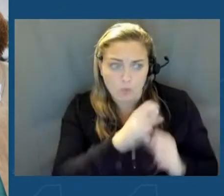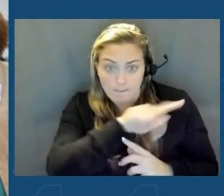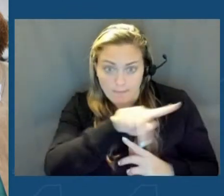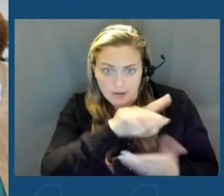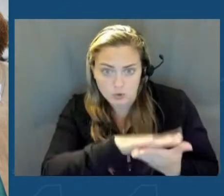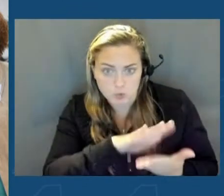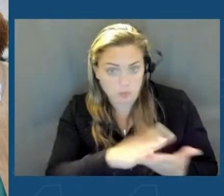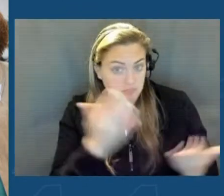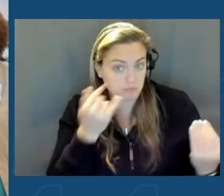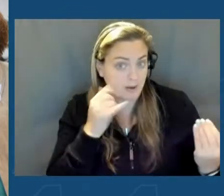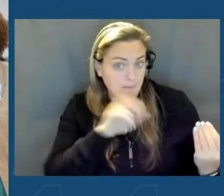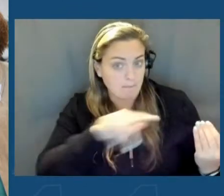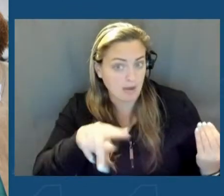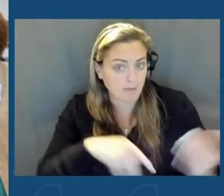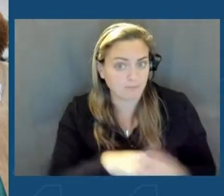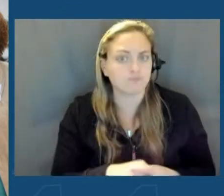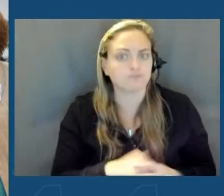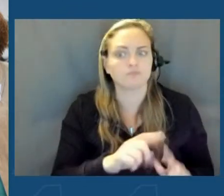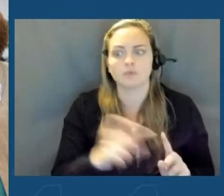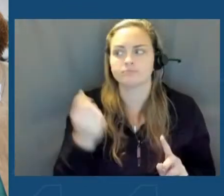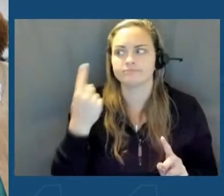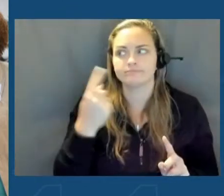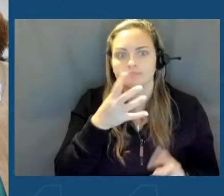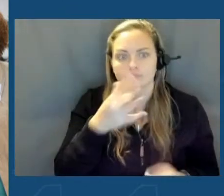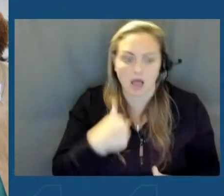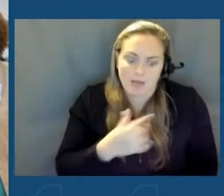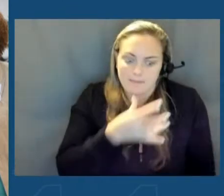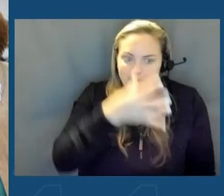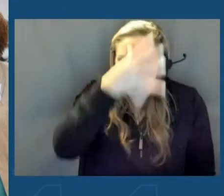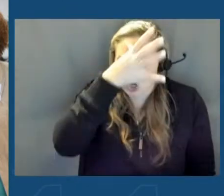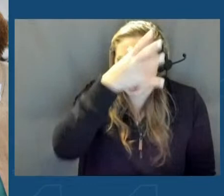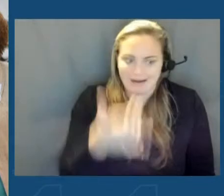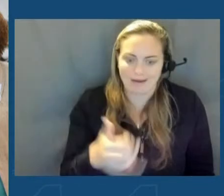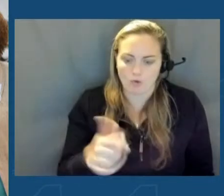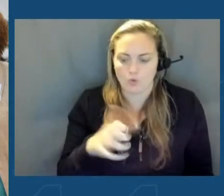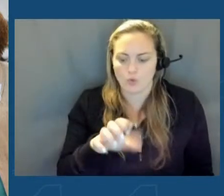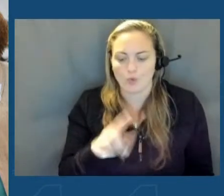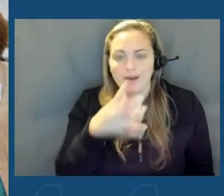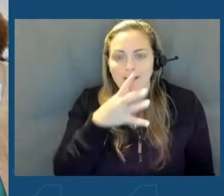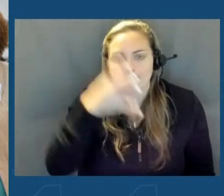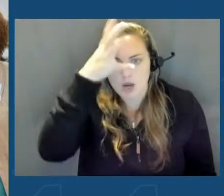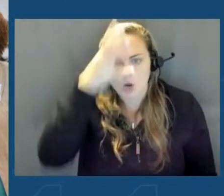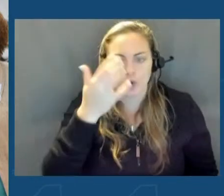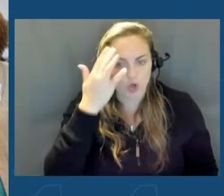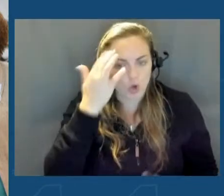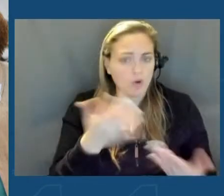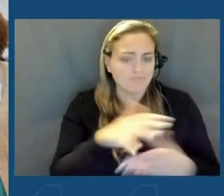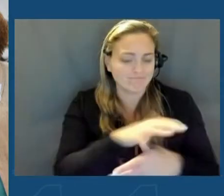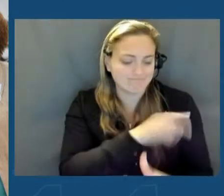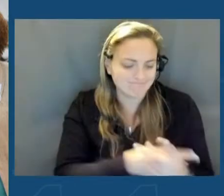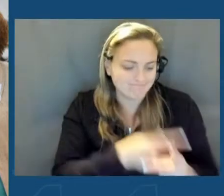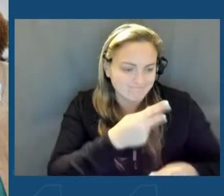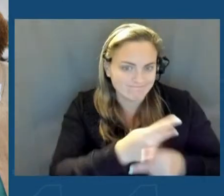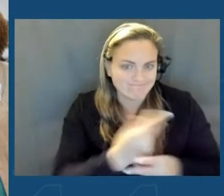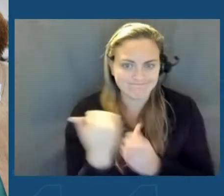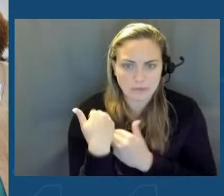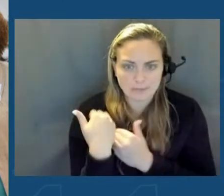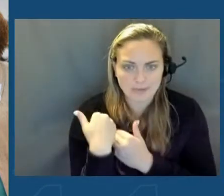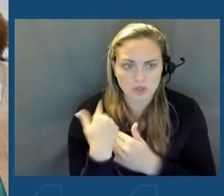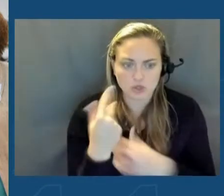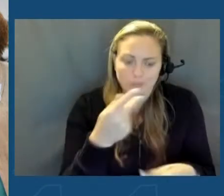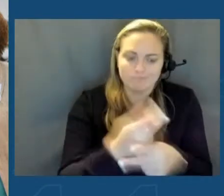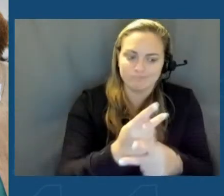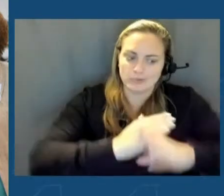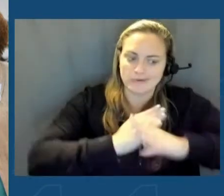school. And so, because parents, I'm a parent, now a grandparent, we know our primary responsibility is to protect the health of our